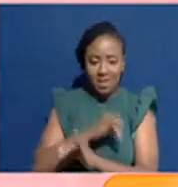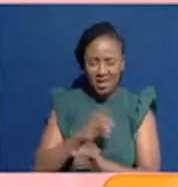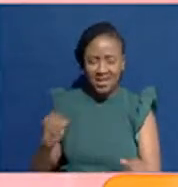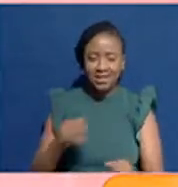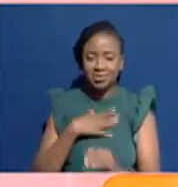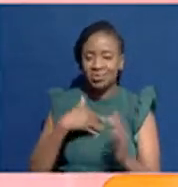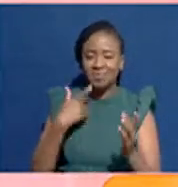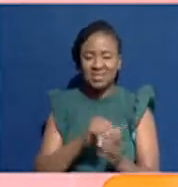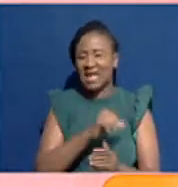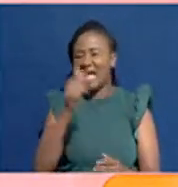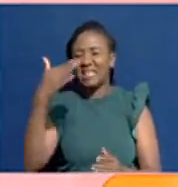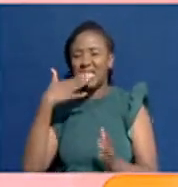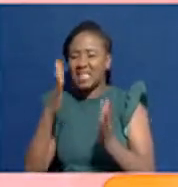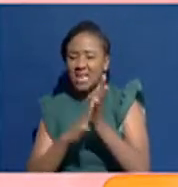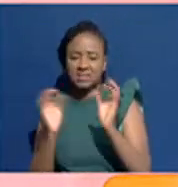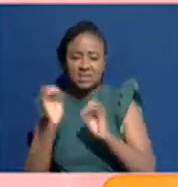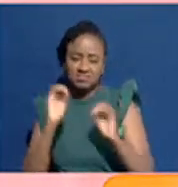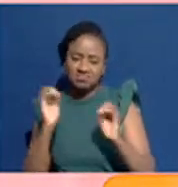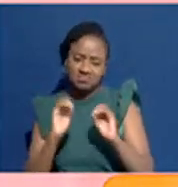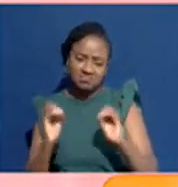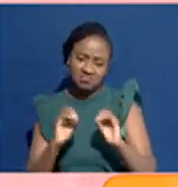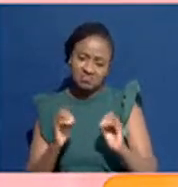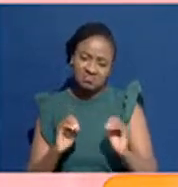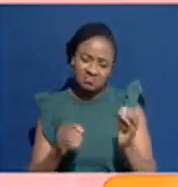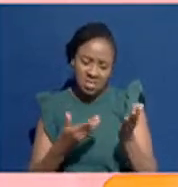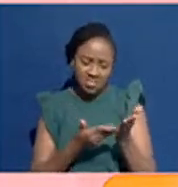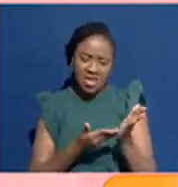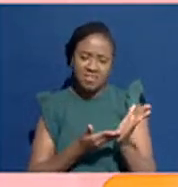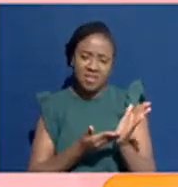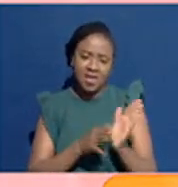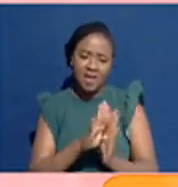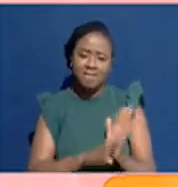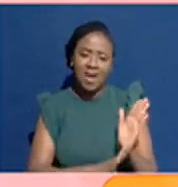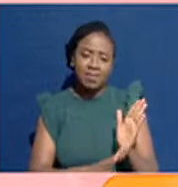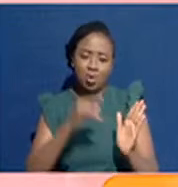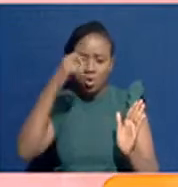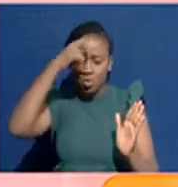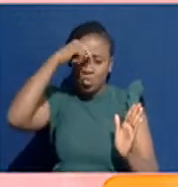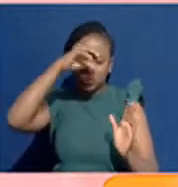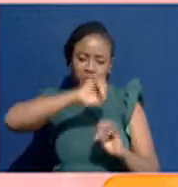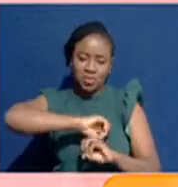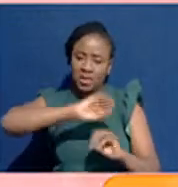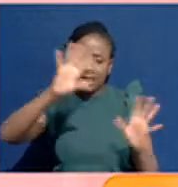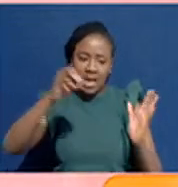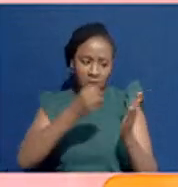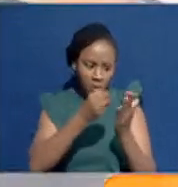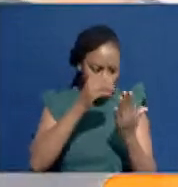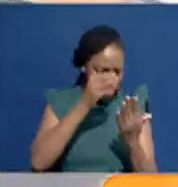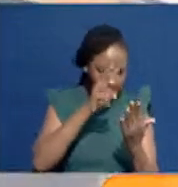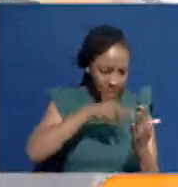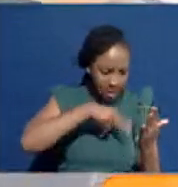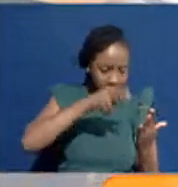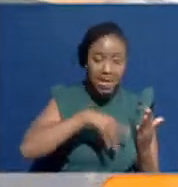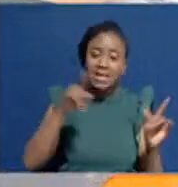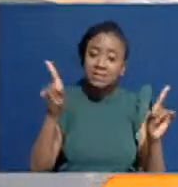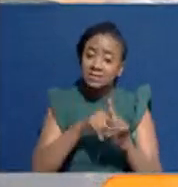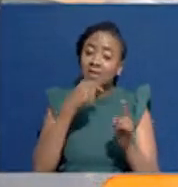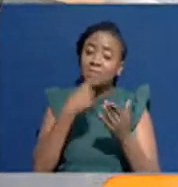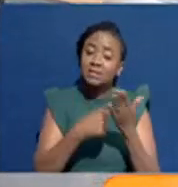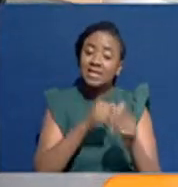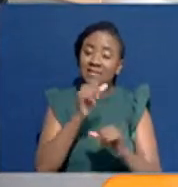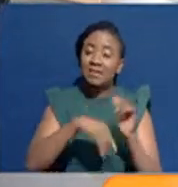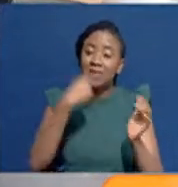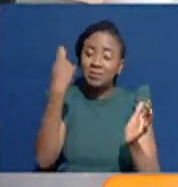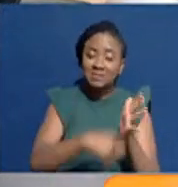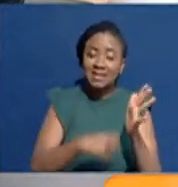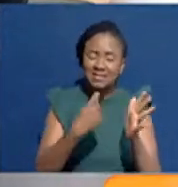wait for another one written about the finance bill. He's given us the wisdom. That Bible, you even talk about taxation, that give